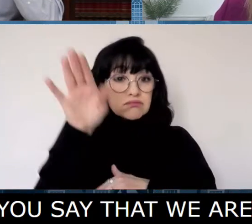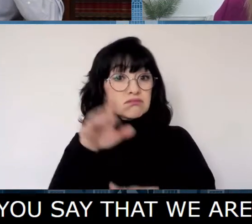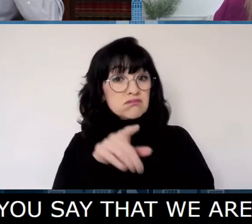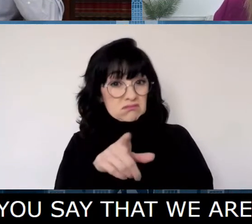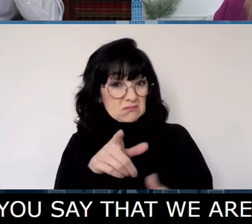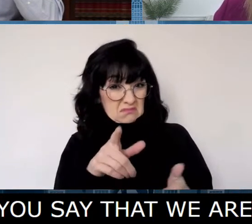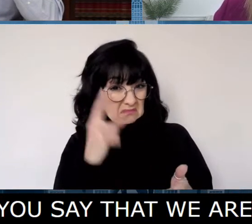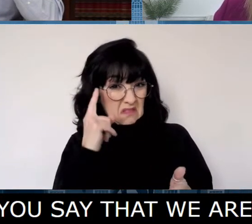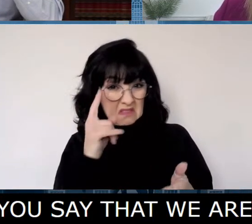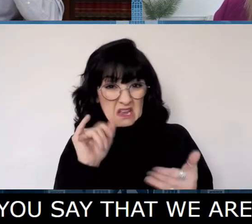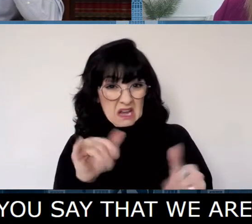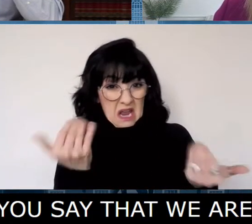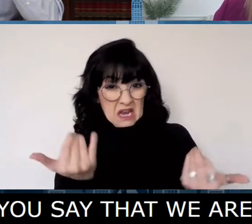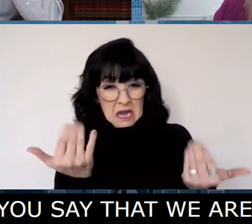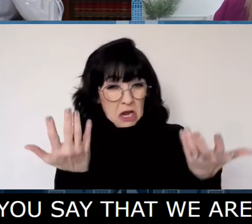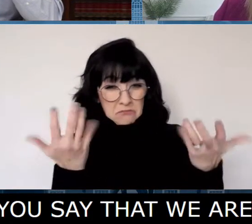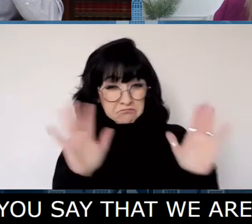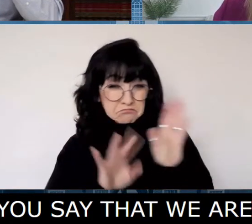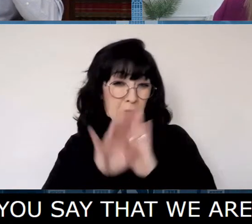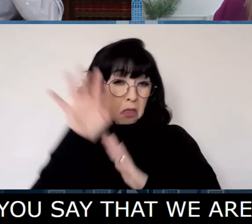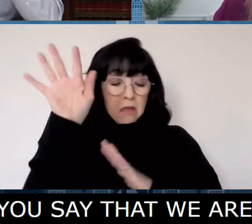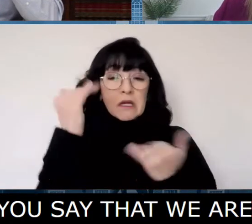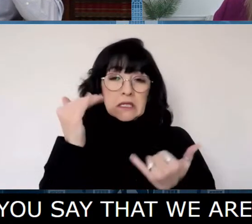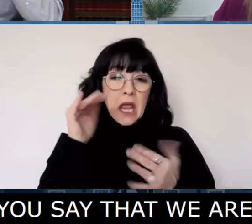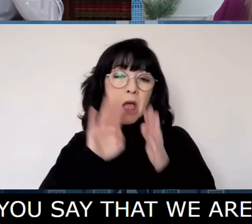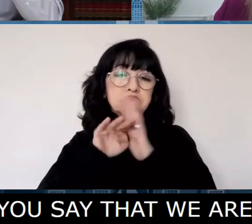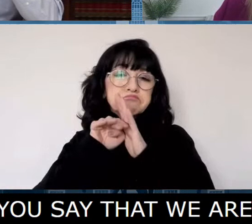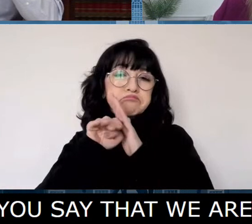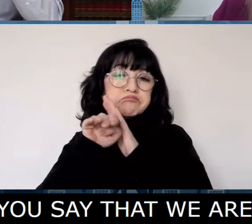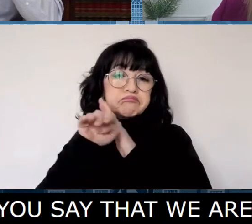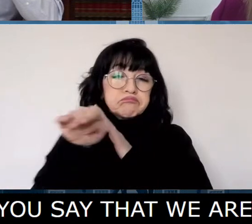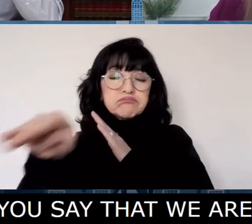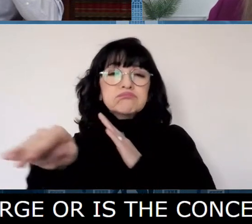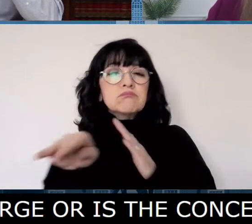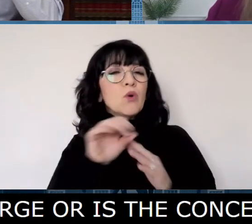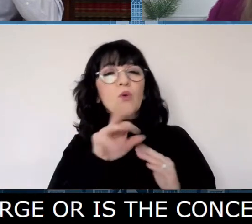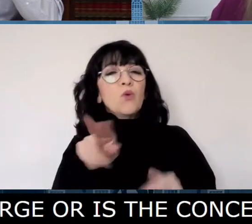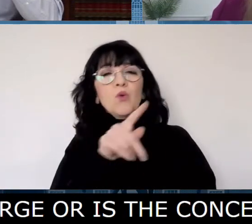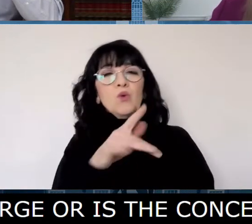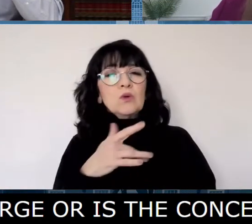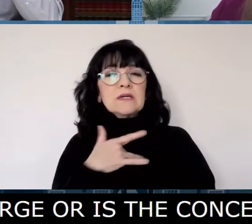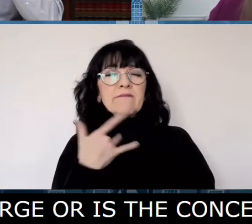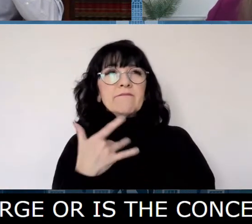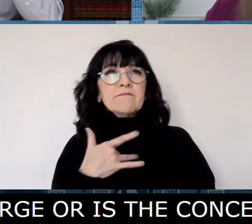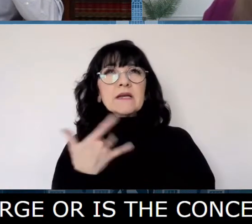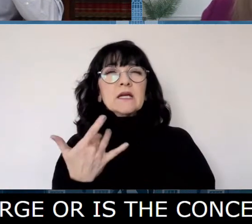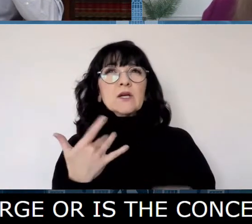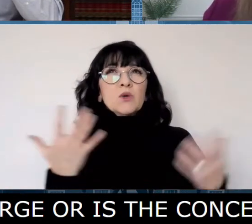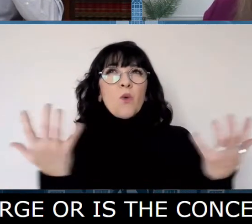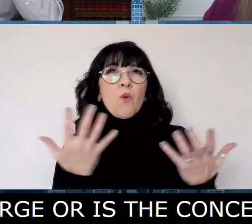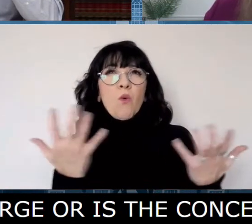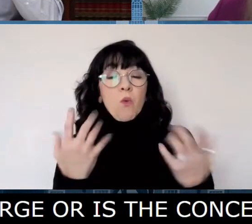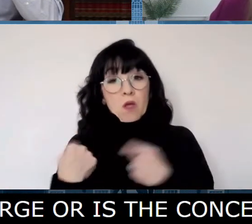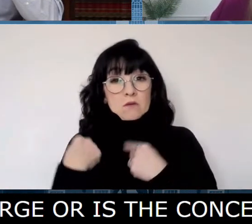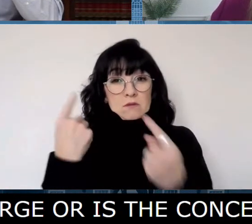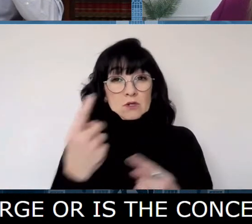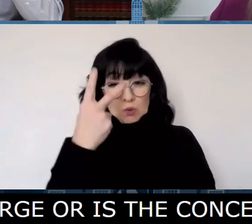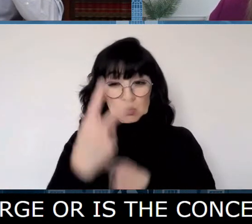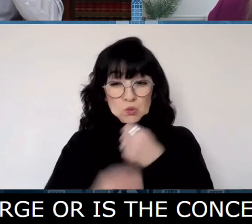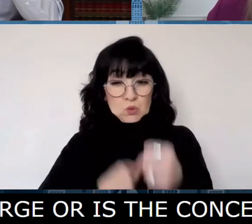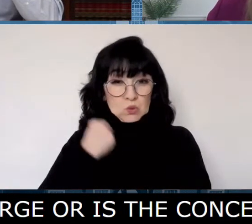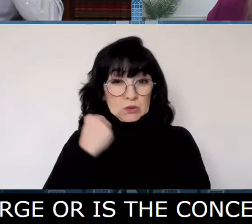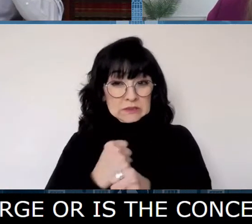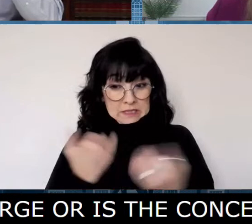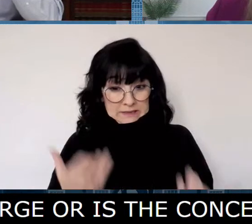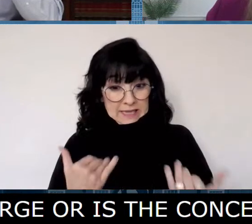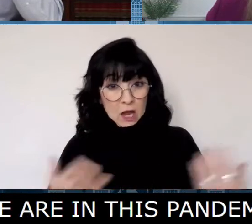in this pandemic for almost 2 years now? Hi, Meredith. So as we've